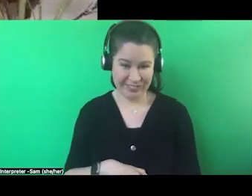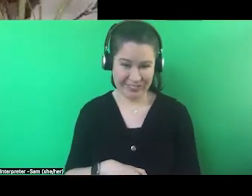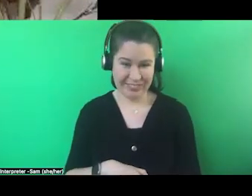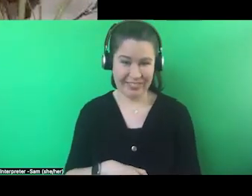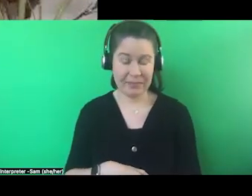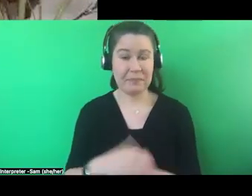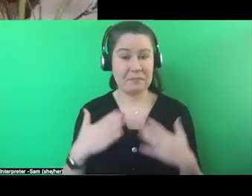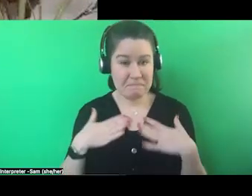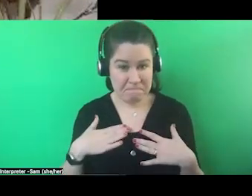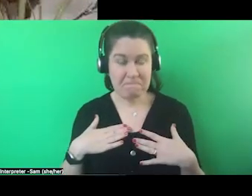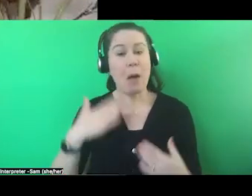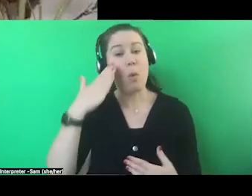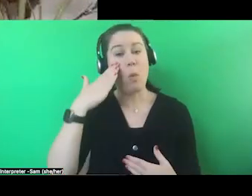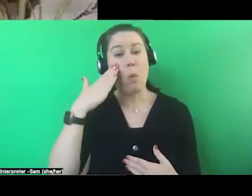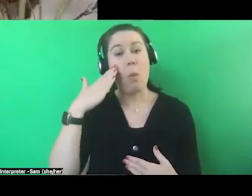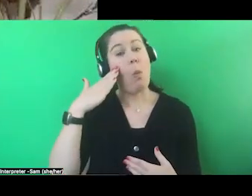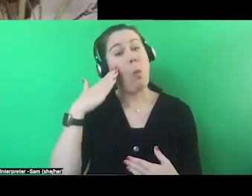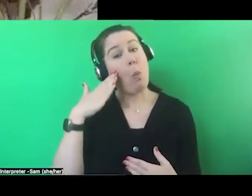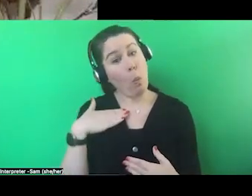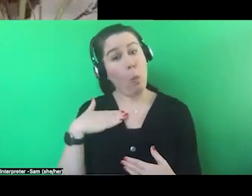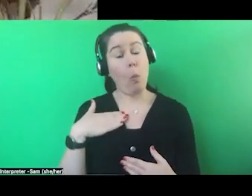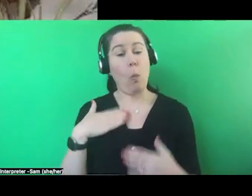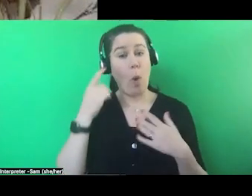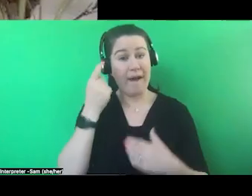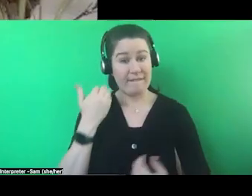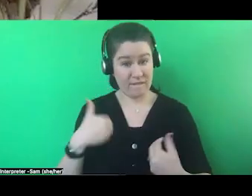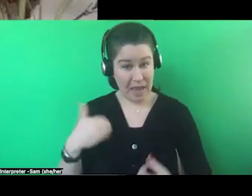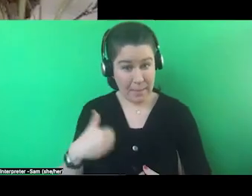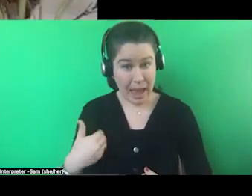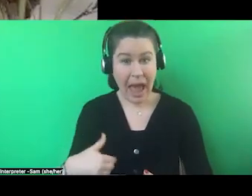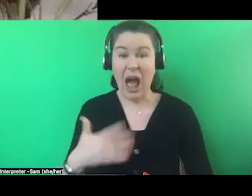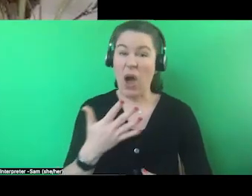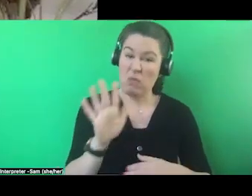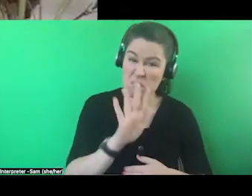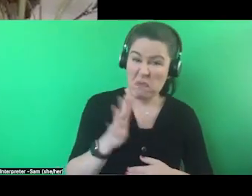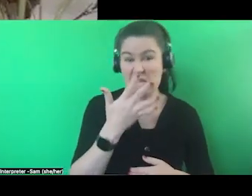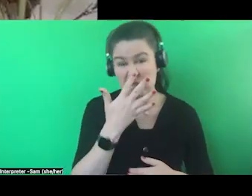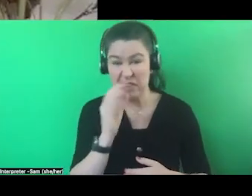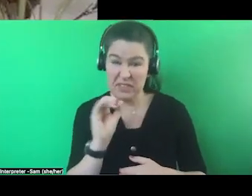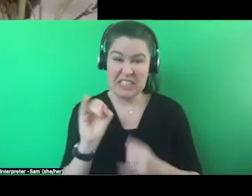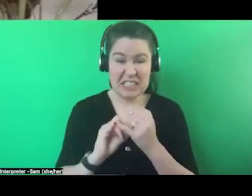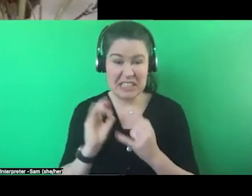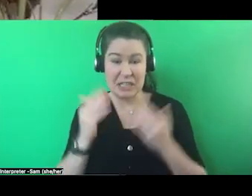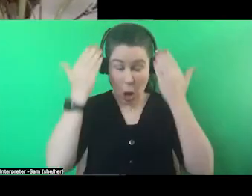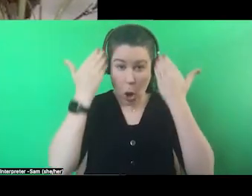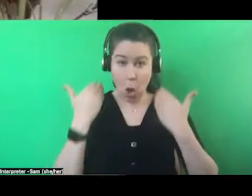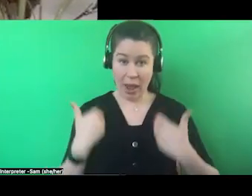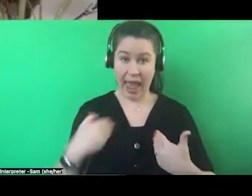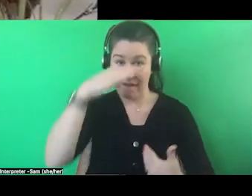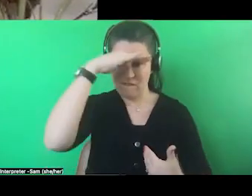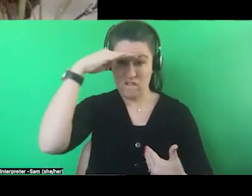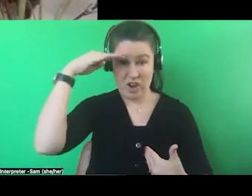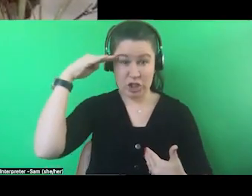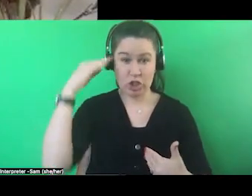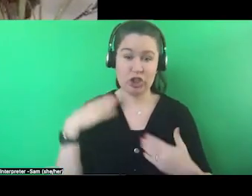I am a white female in my early 50s with long hair and a fringe. It's brown, dark brown at the